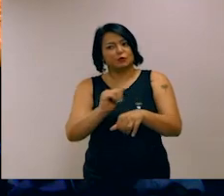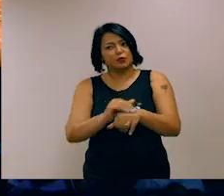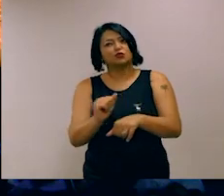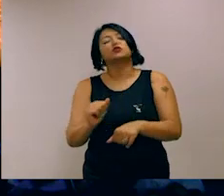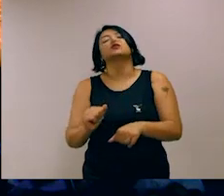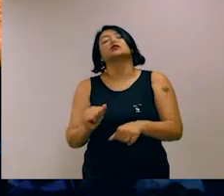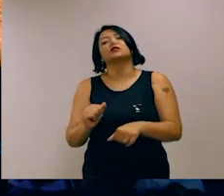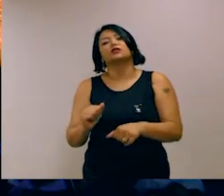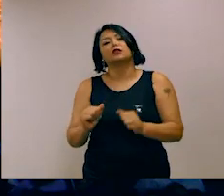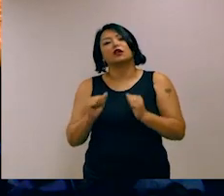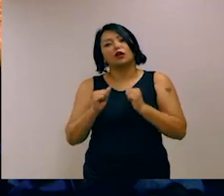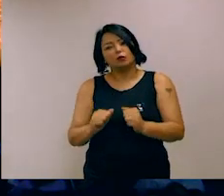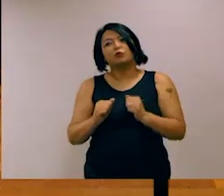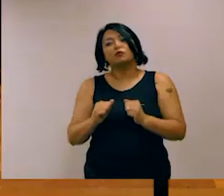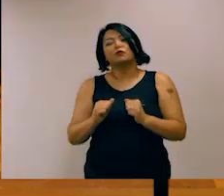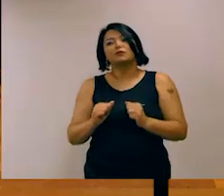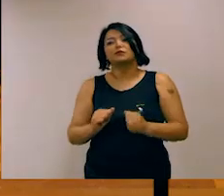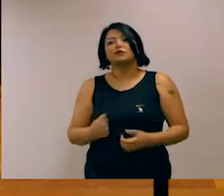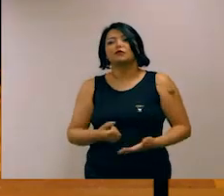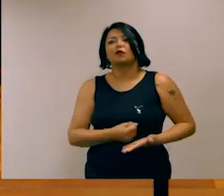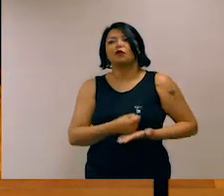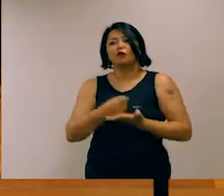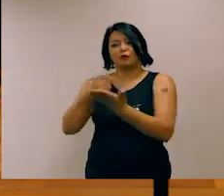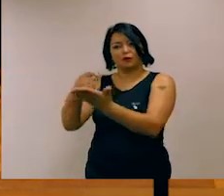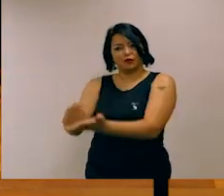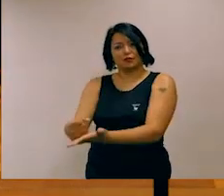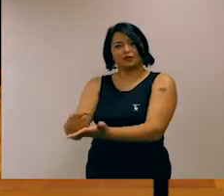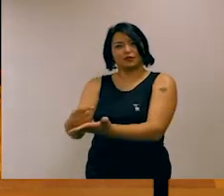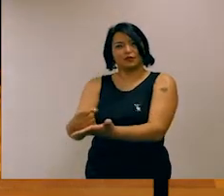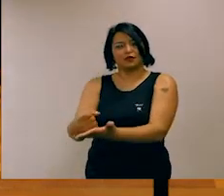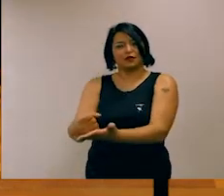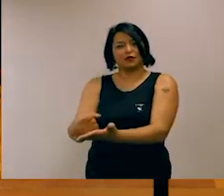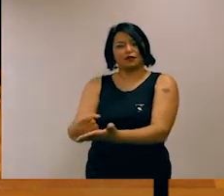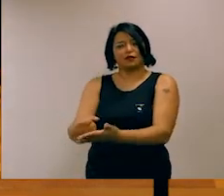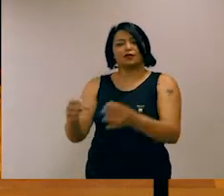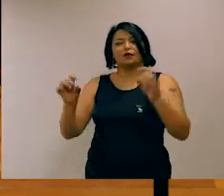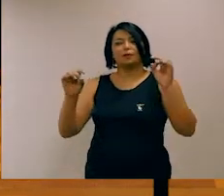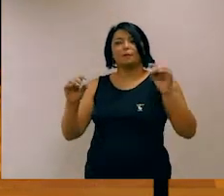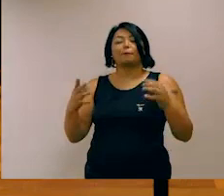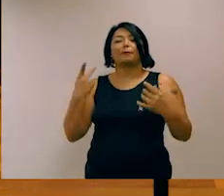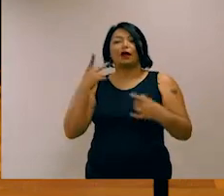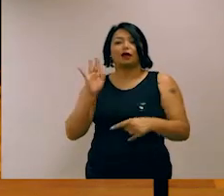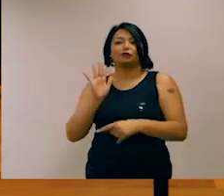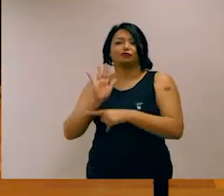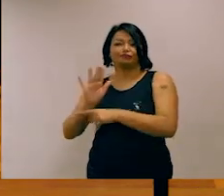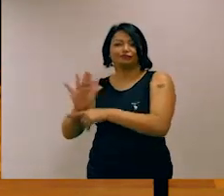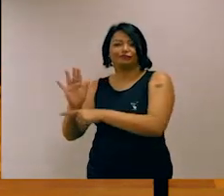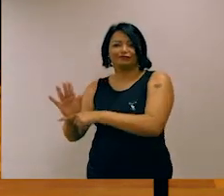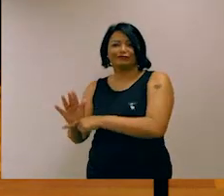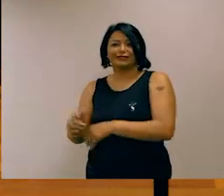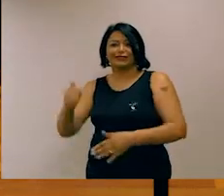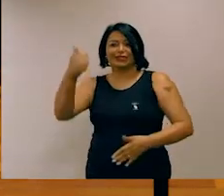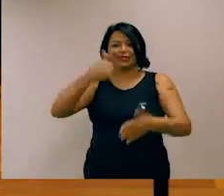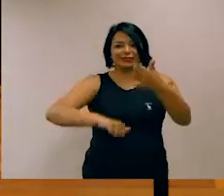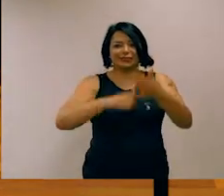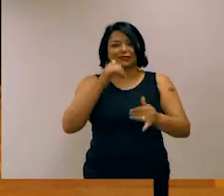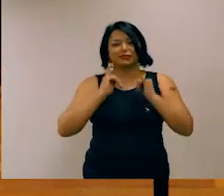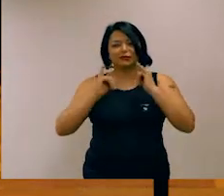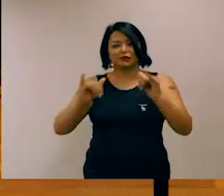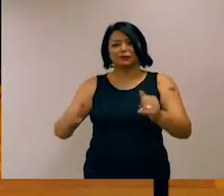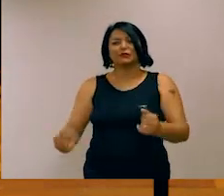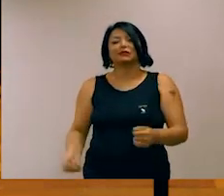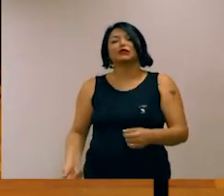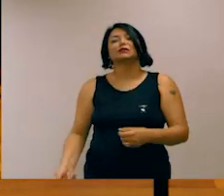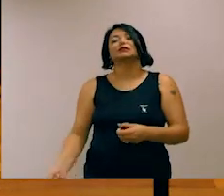request to us within the complex, within our operations, and so you can do it. You can